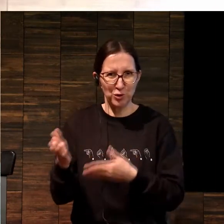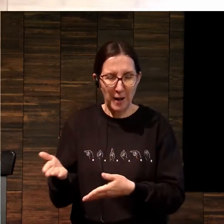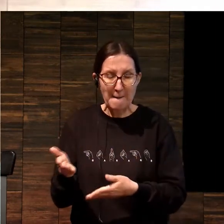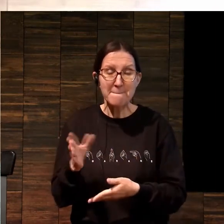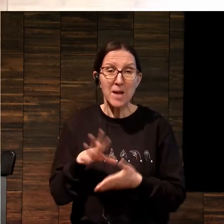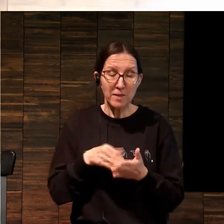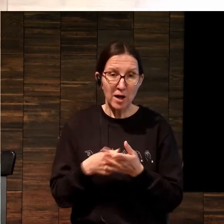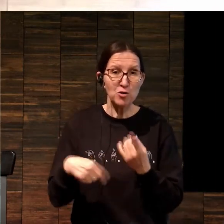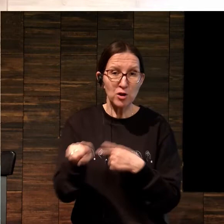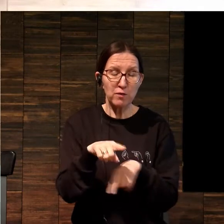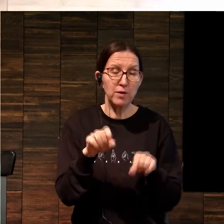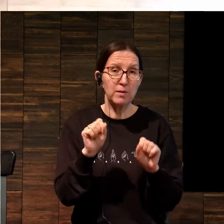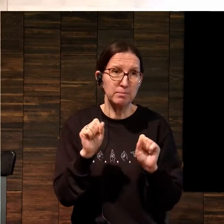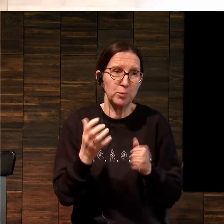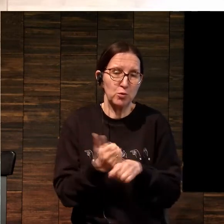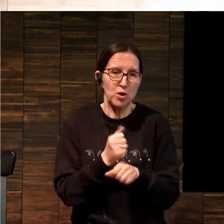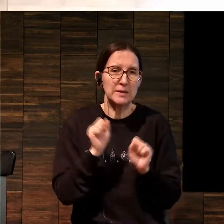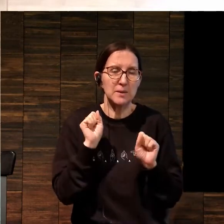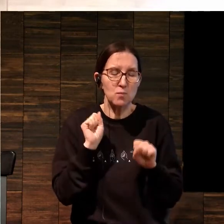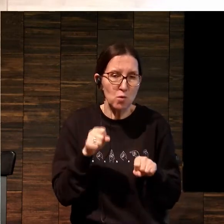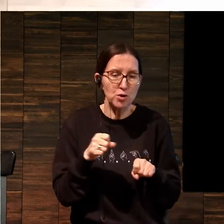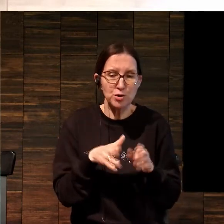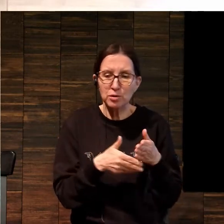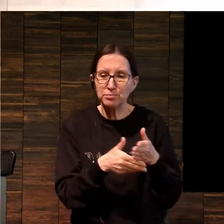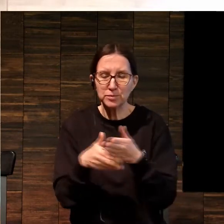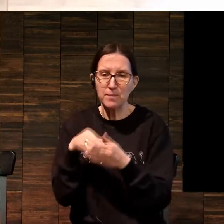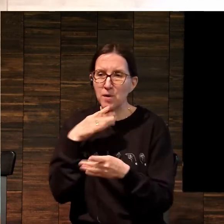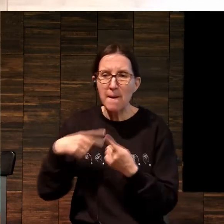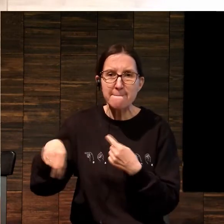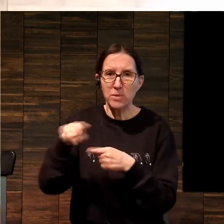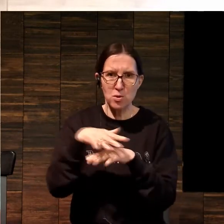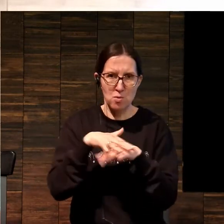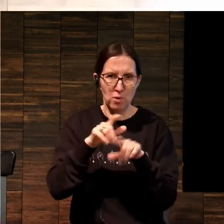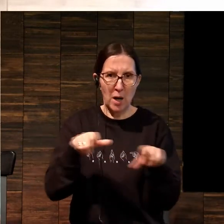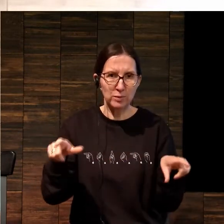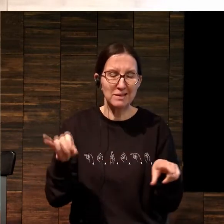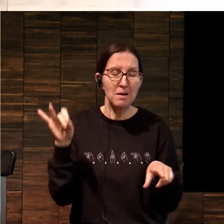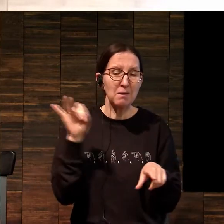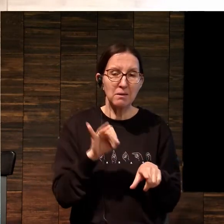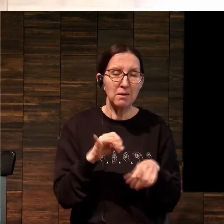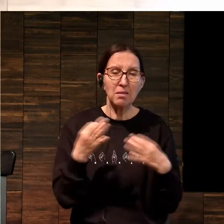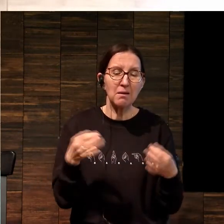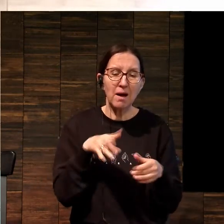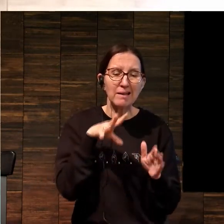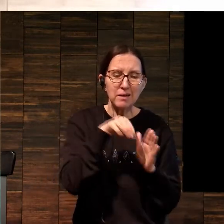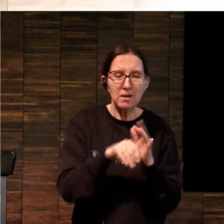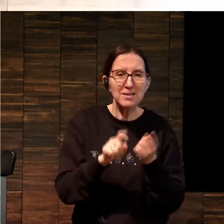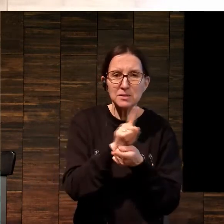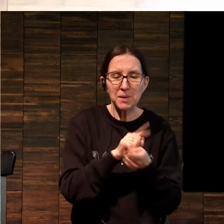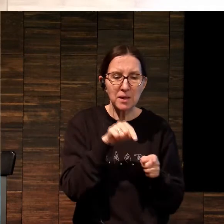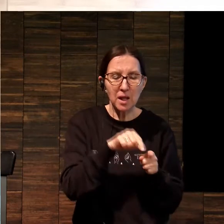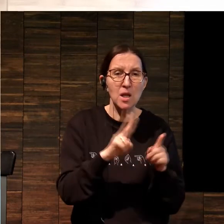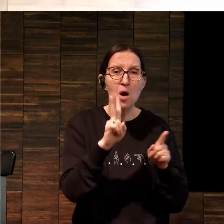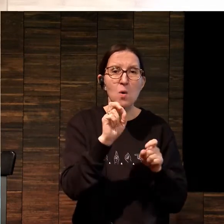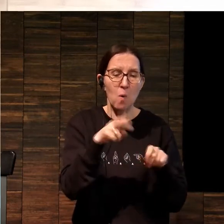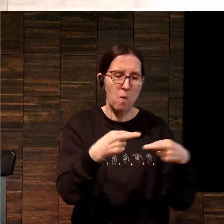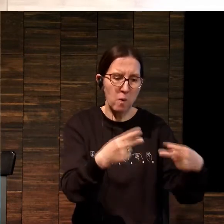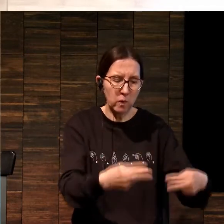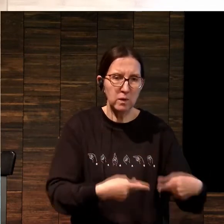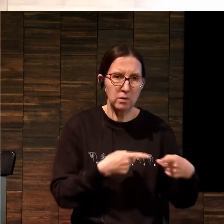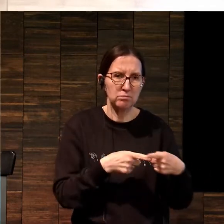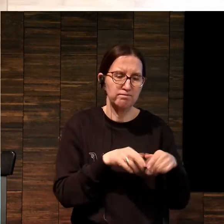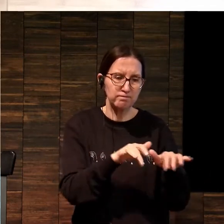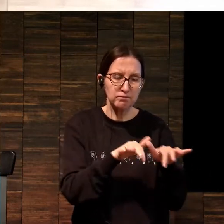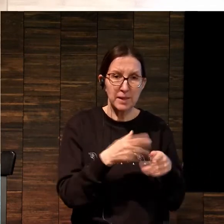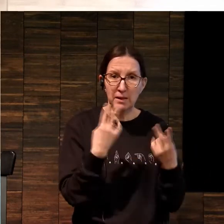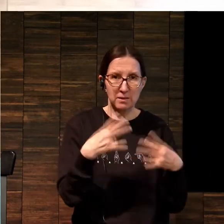So that's just the widget level itself. And then behind that, you have this really incredible AI that's